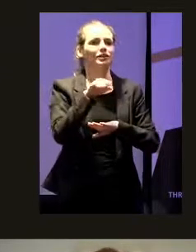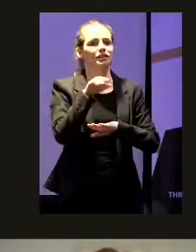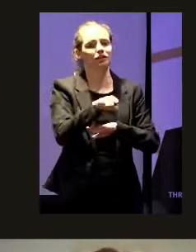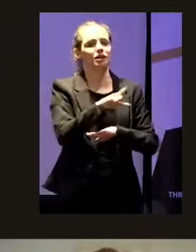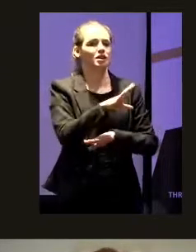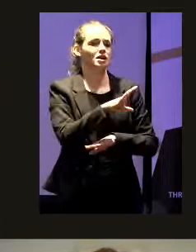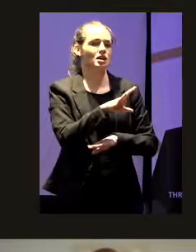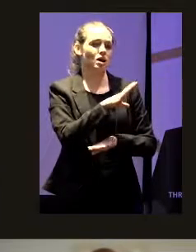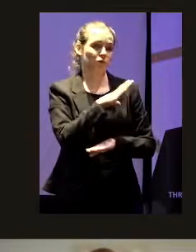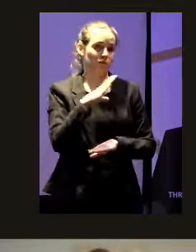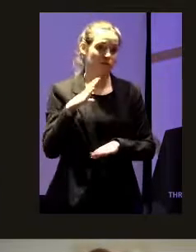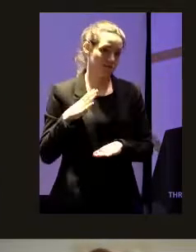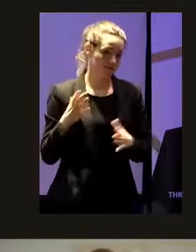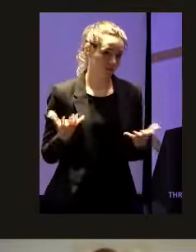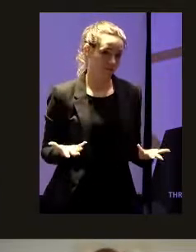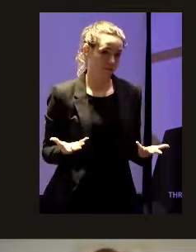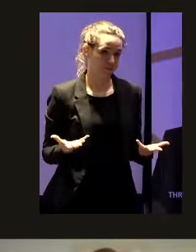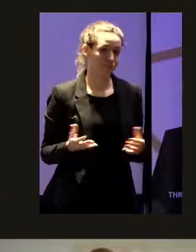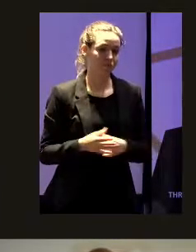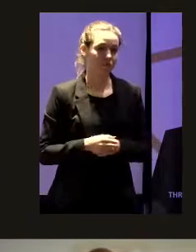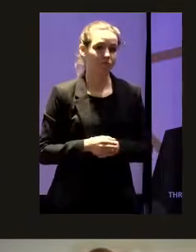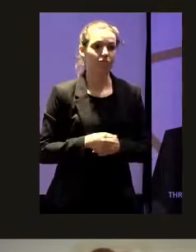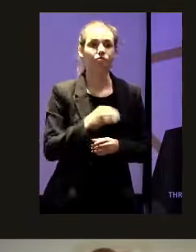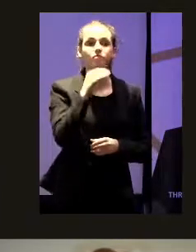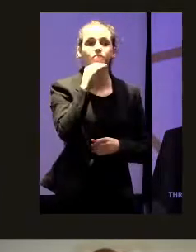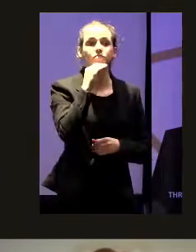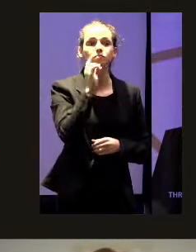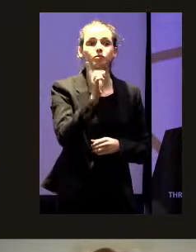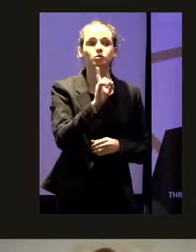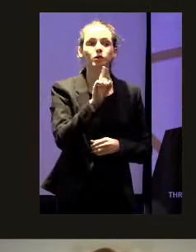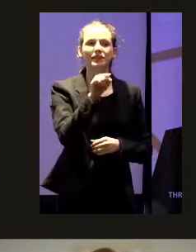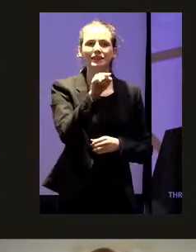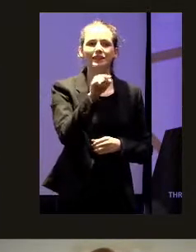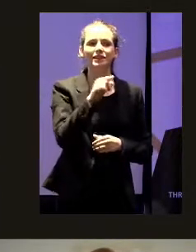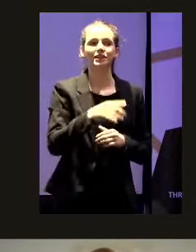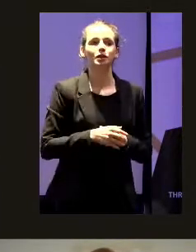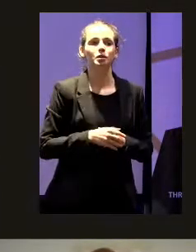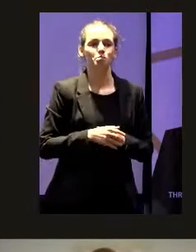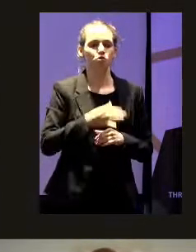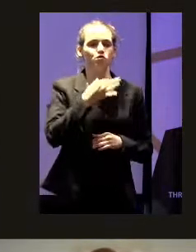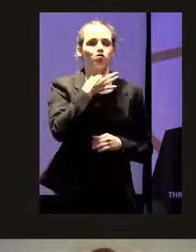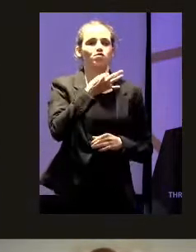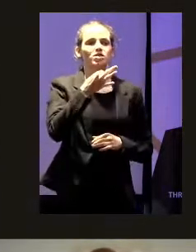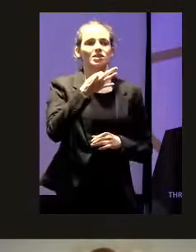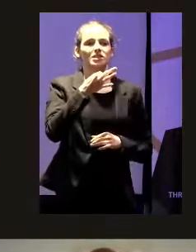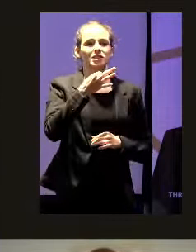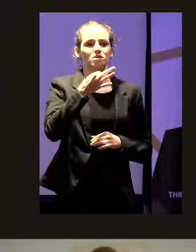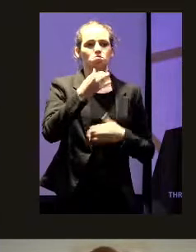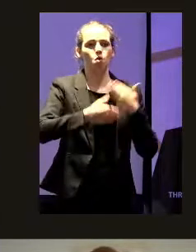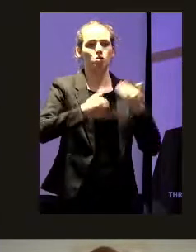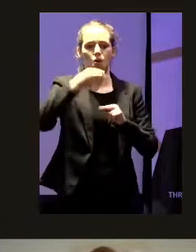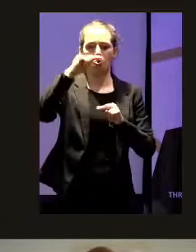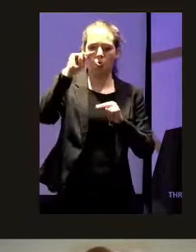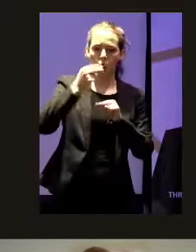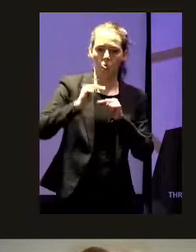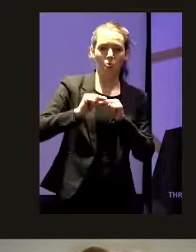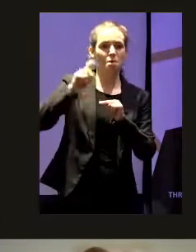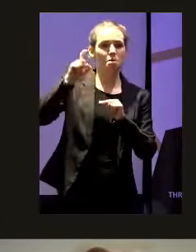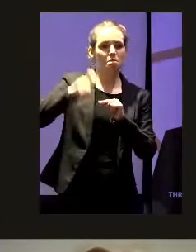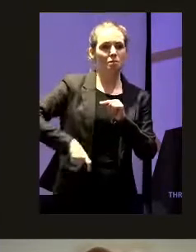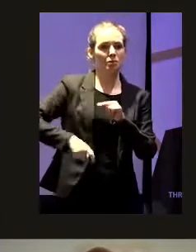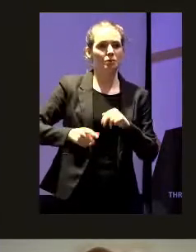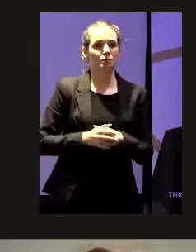that context, therefore, that we have to mitigate risks in the process and assess whether these